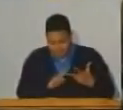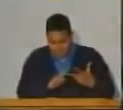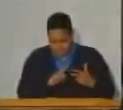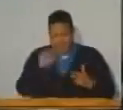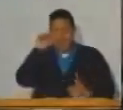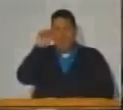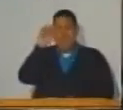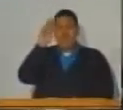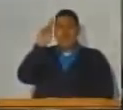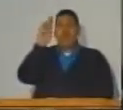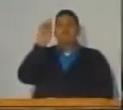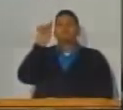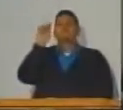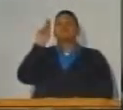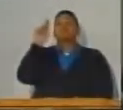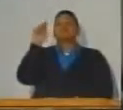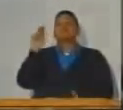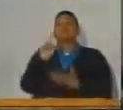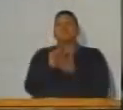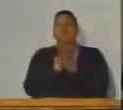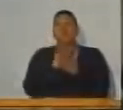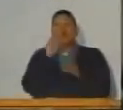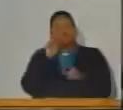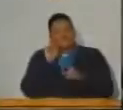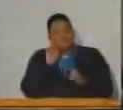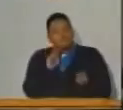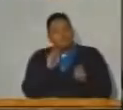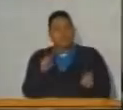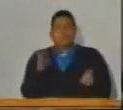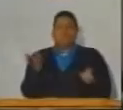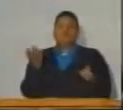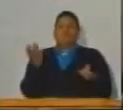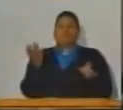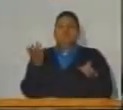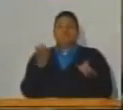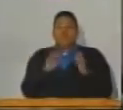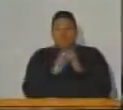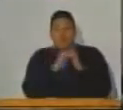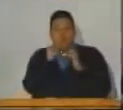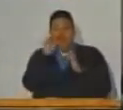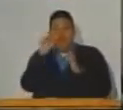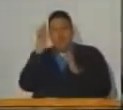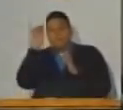the arbitration bill which governs the conduct of domestic and international arbitration in Jamaica,